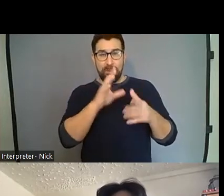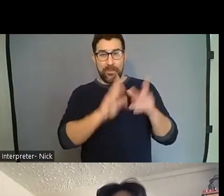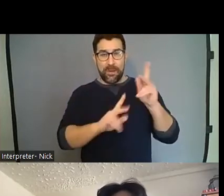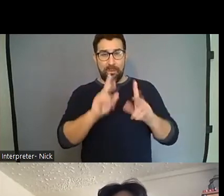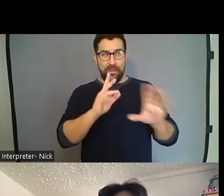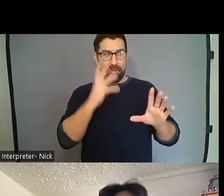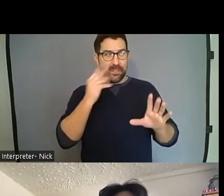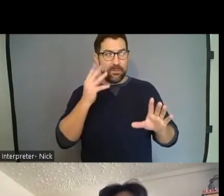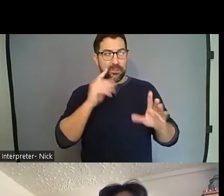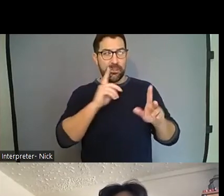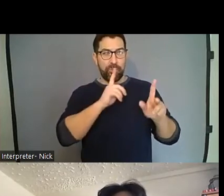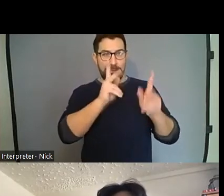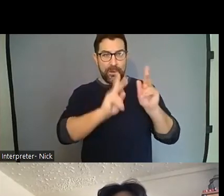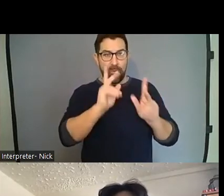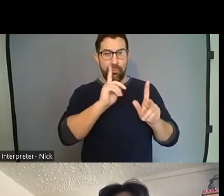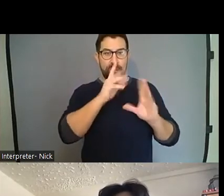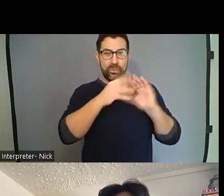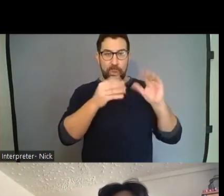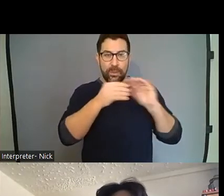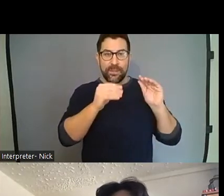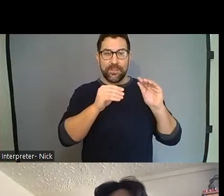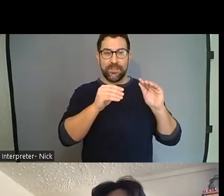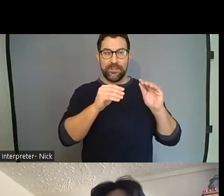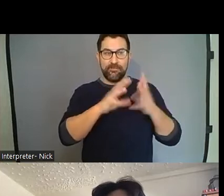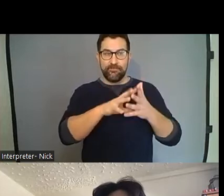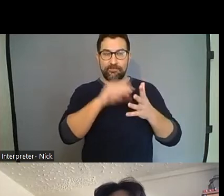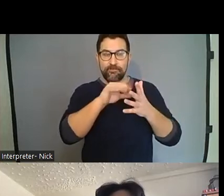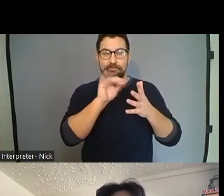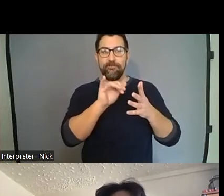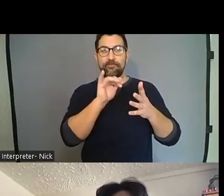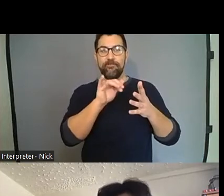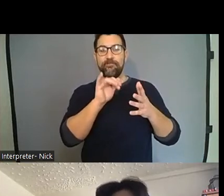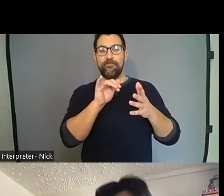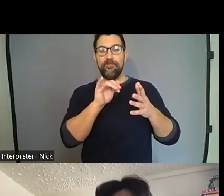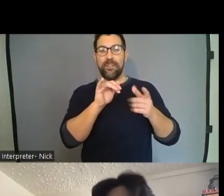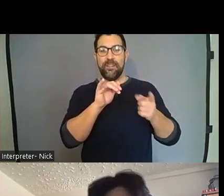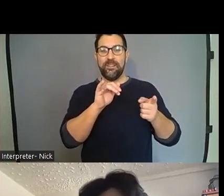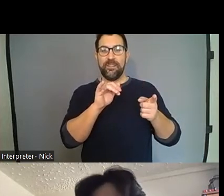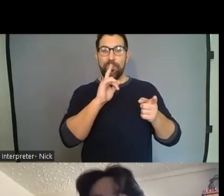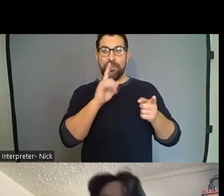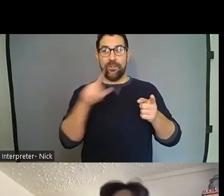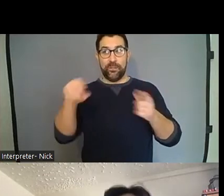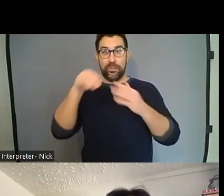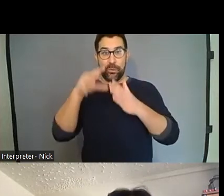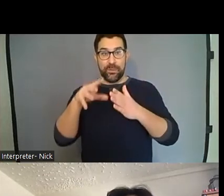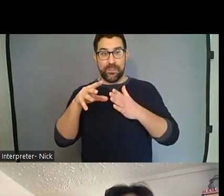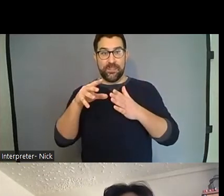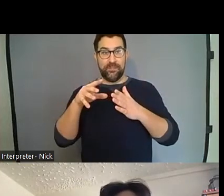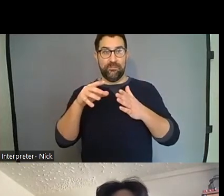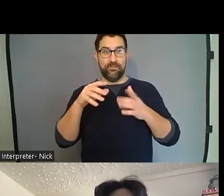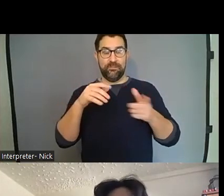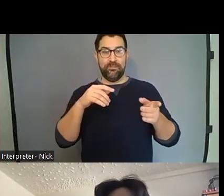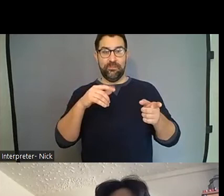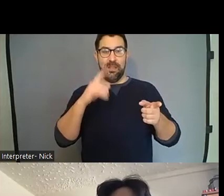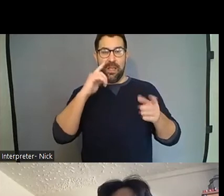experiences. And so when we learn about them and listen to people who've lived through it, AKA students, you know, I